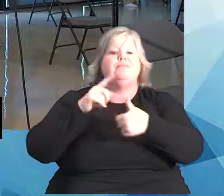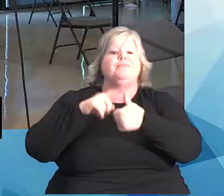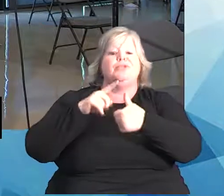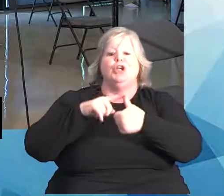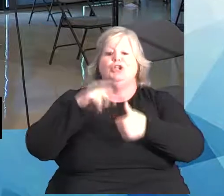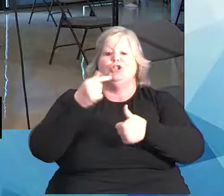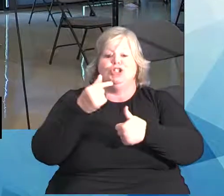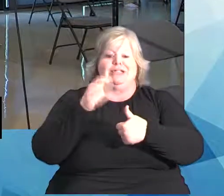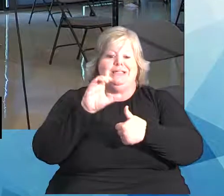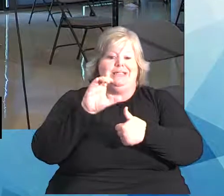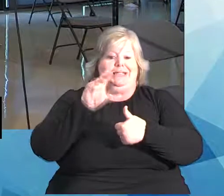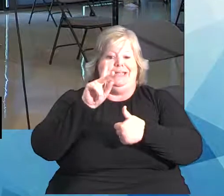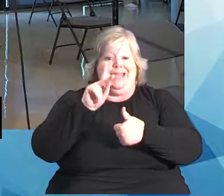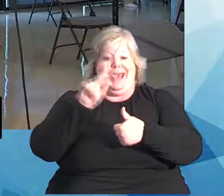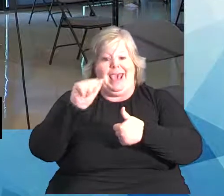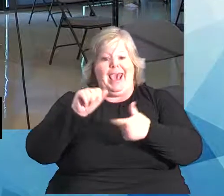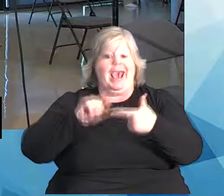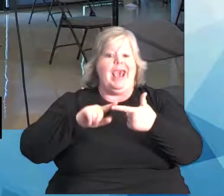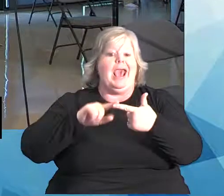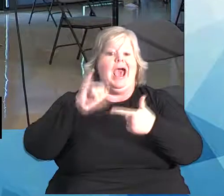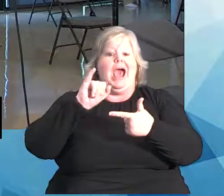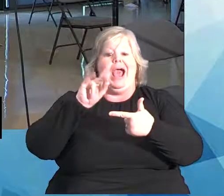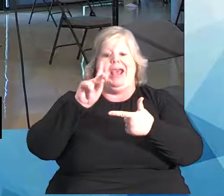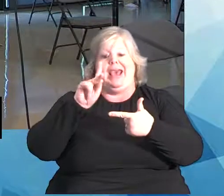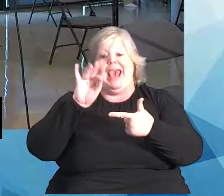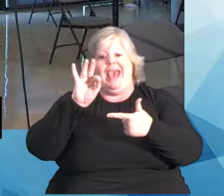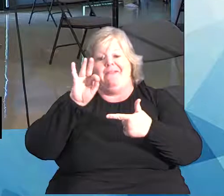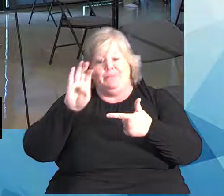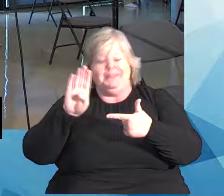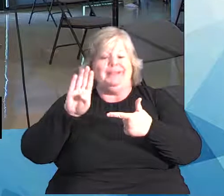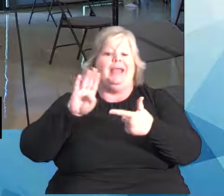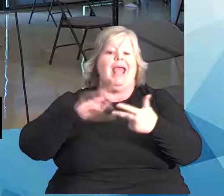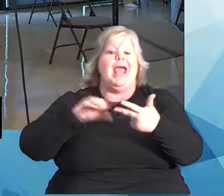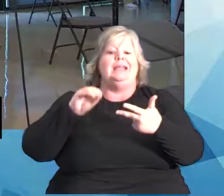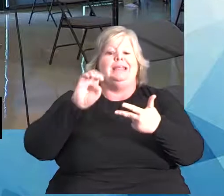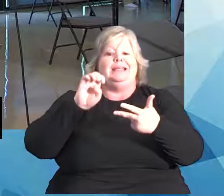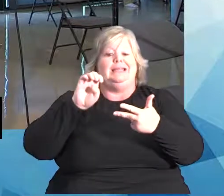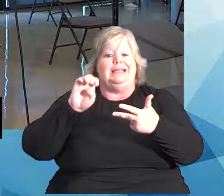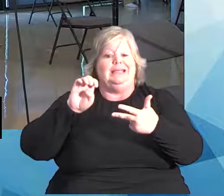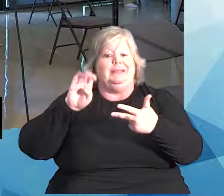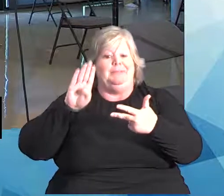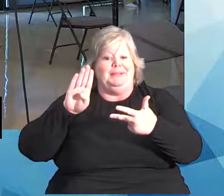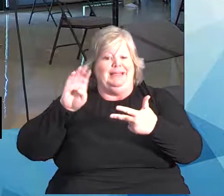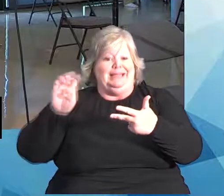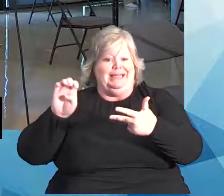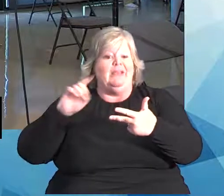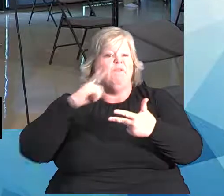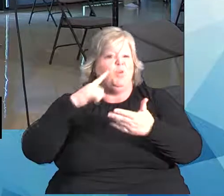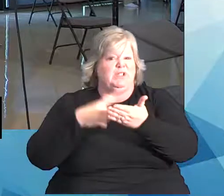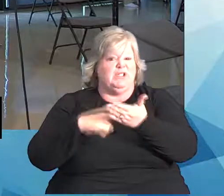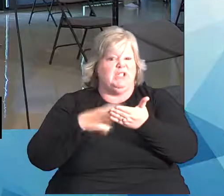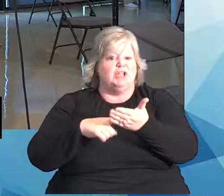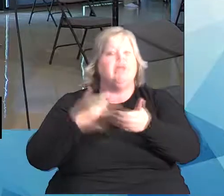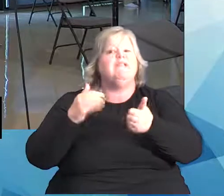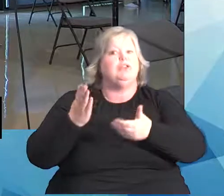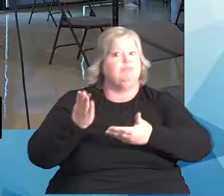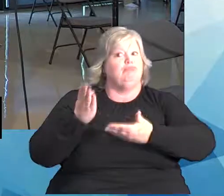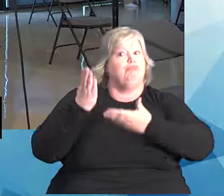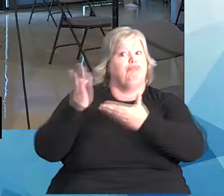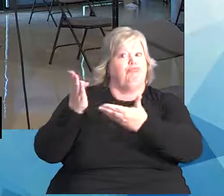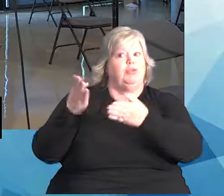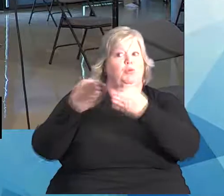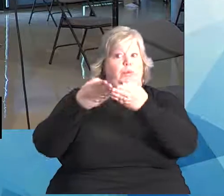IKAFB, and EEEB for discussion. They were presented to the